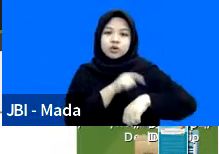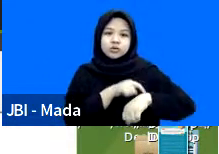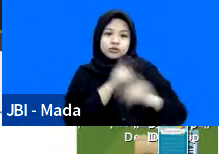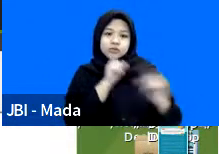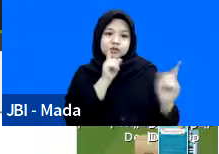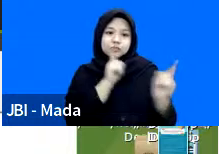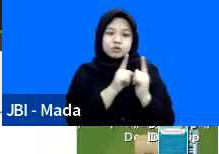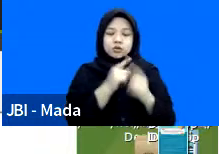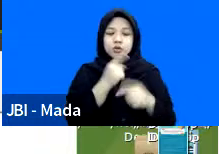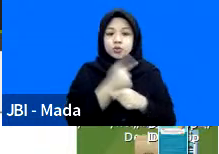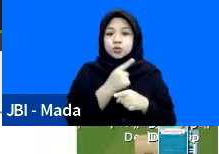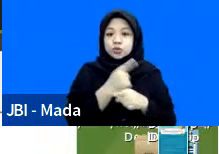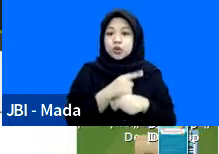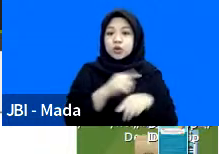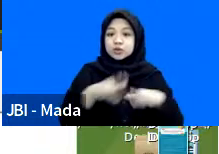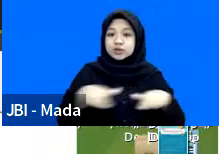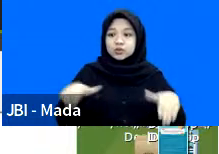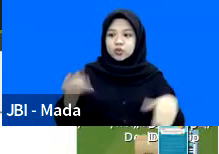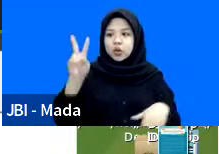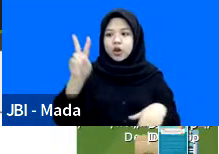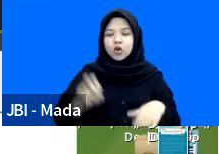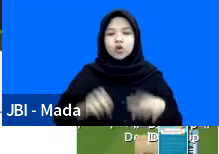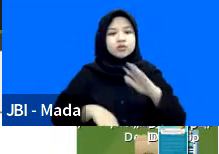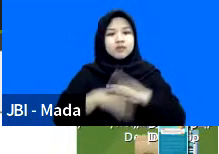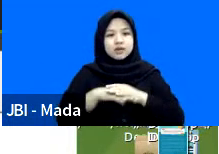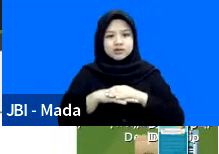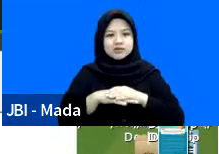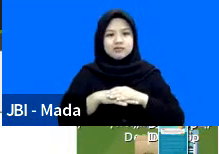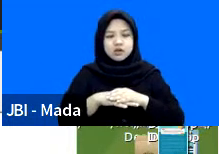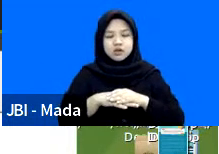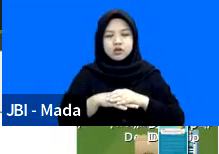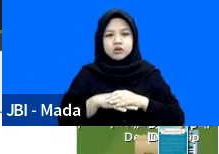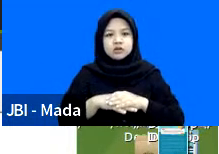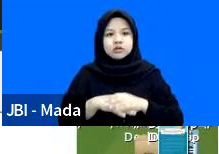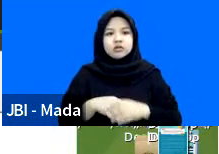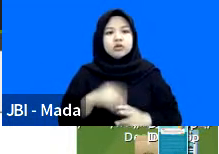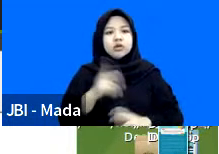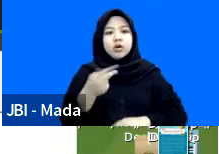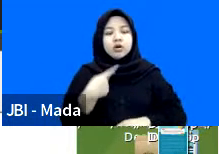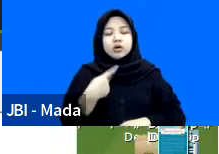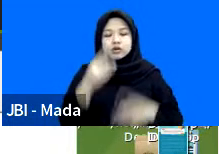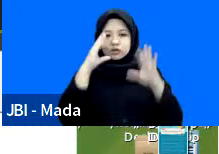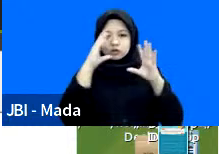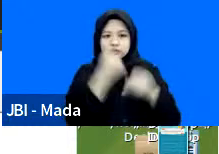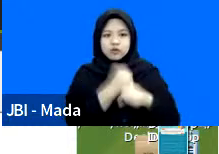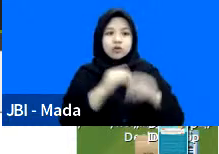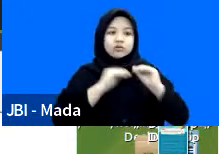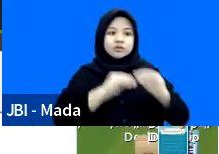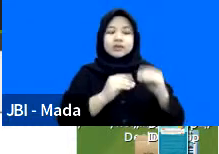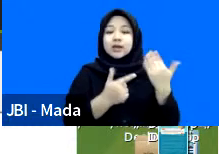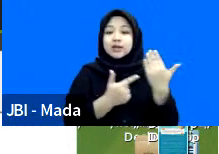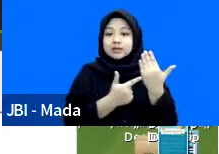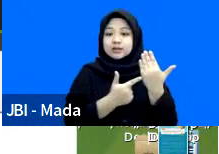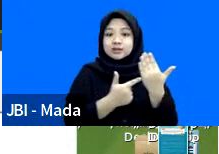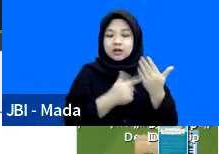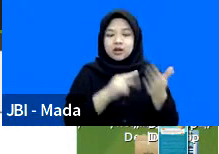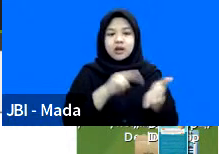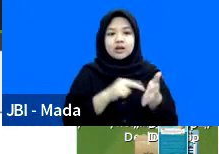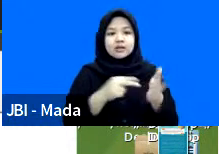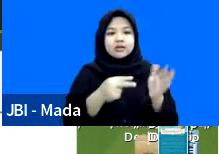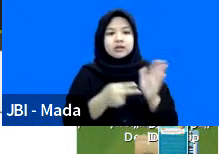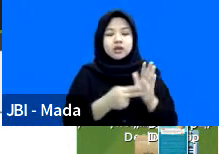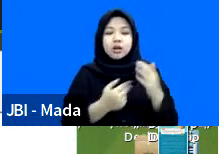is maximized. And therefore, if you are focusing on digital education at all, it must be primarily to support the teacher.